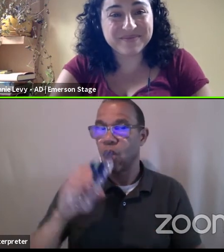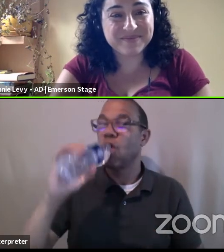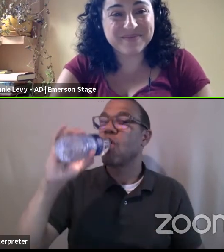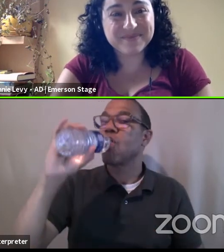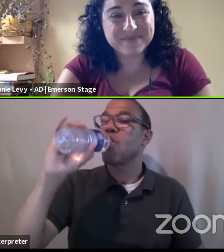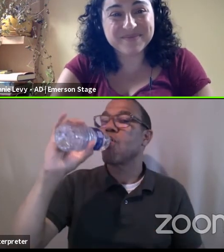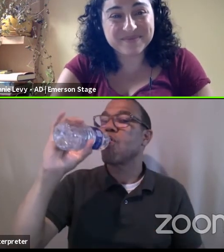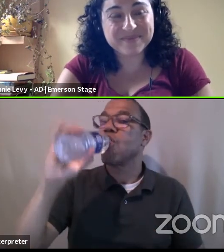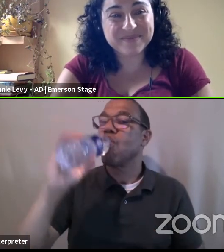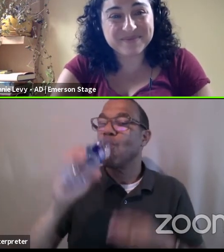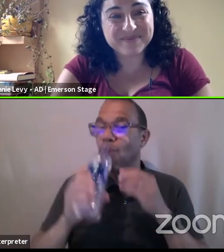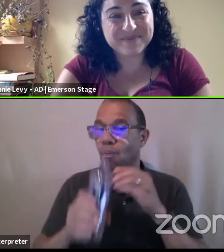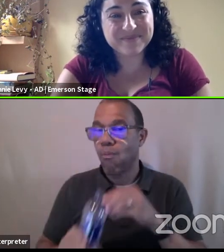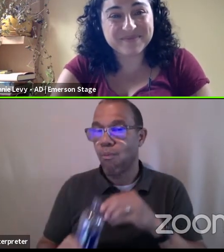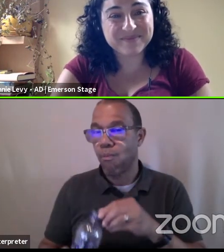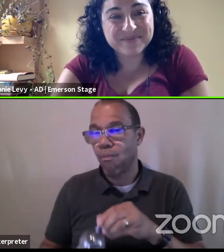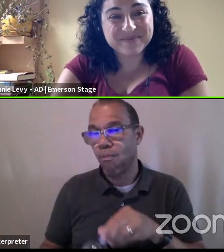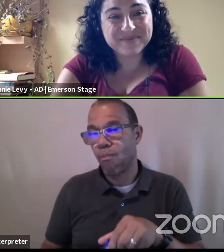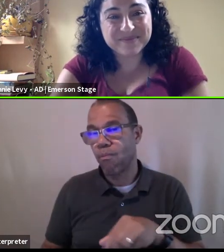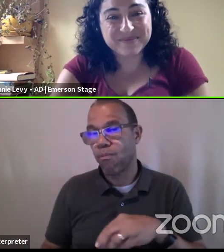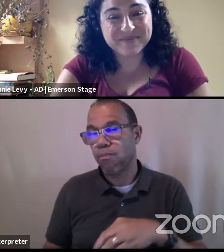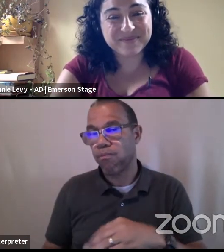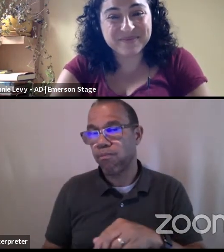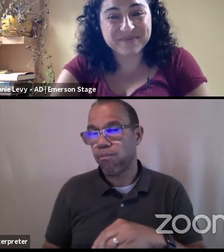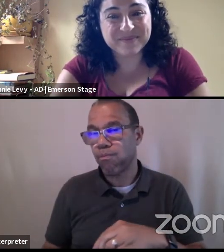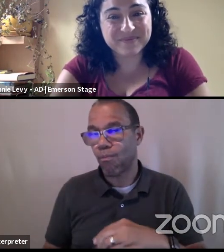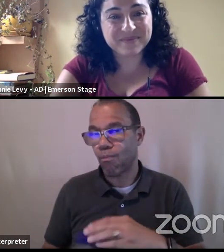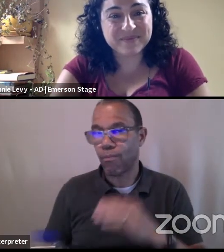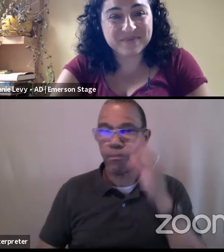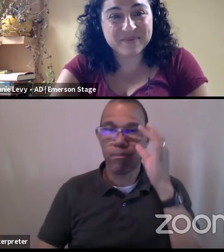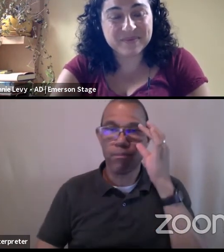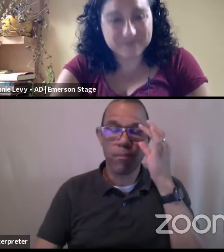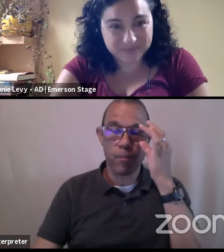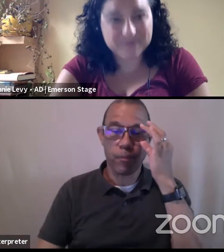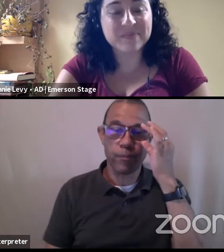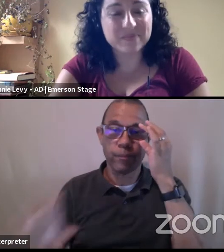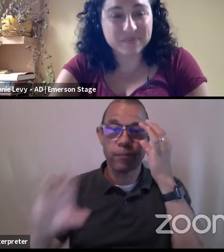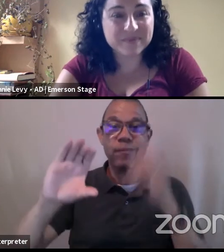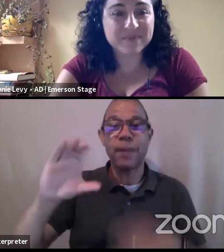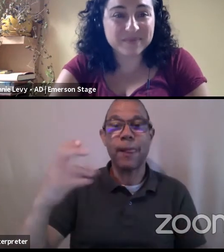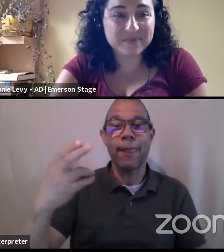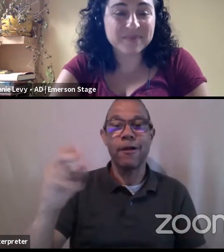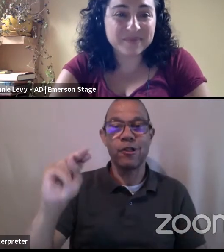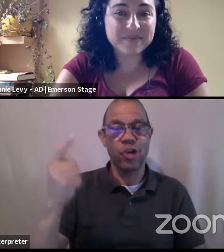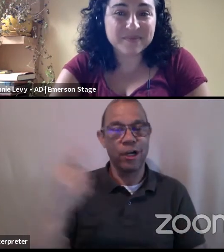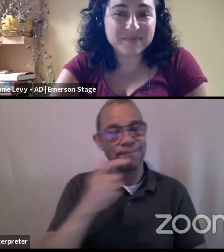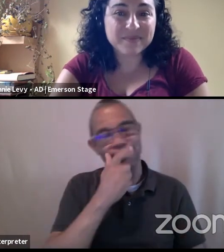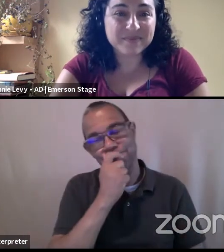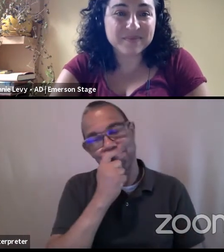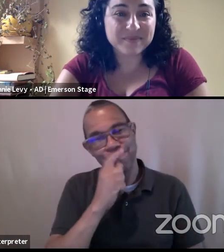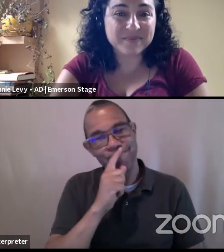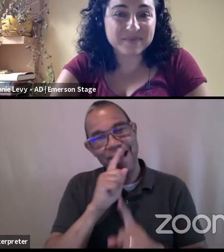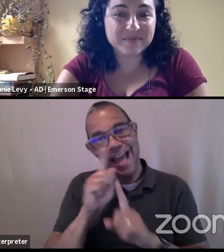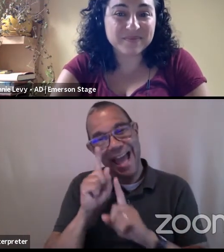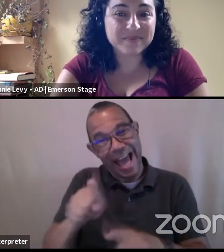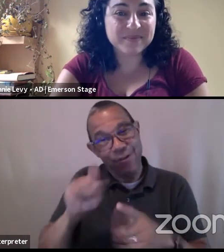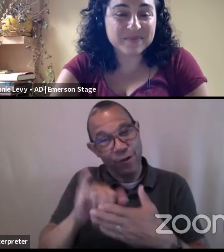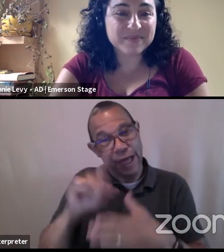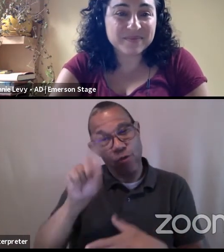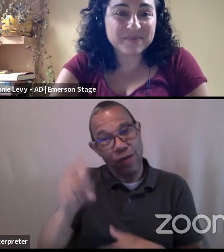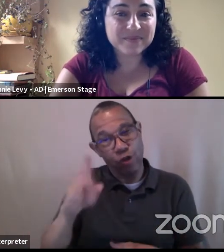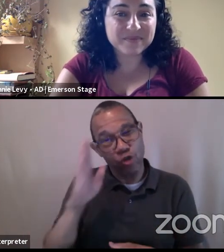I just, um, I cannot address that question, uh, directly, but, uh, I, uh, cannot get rid of,